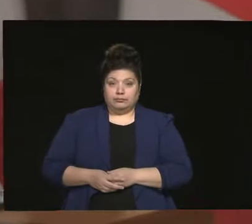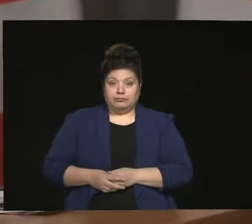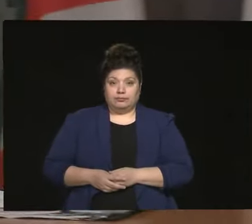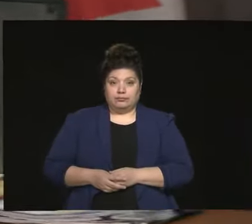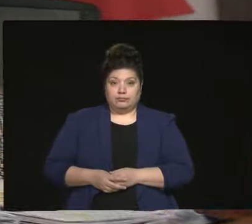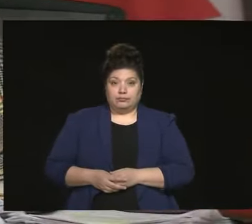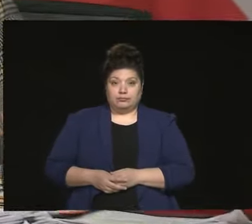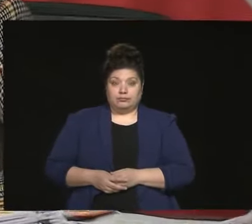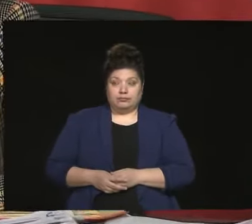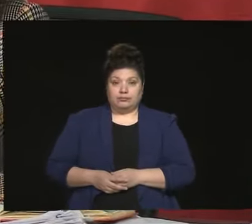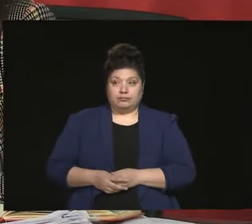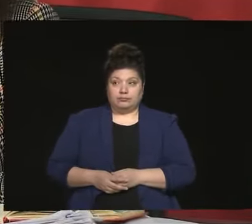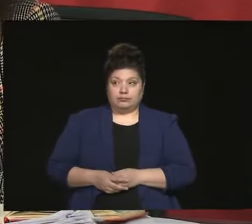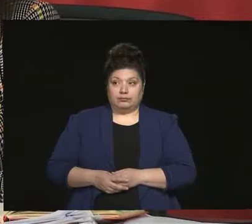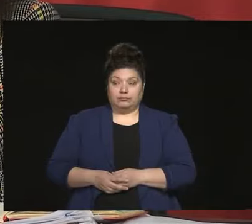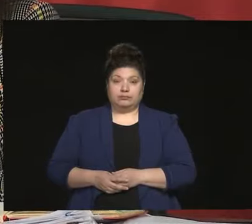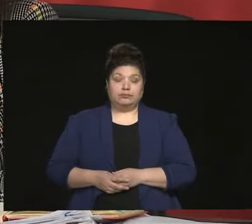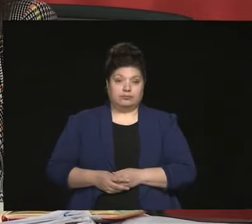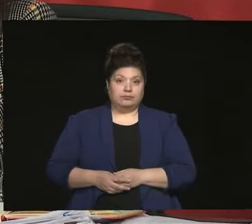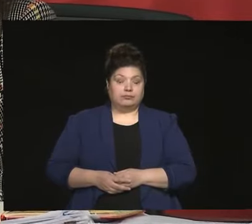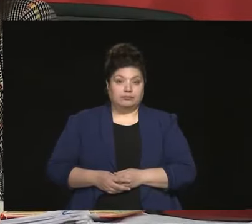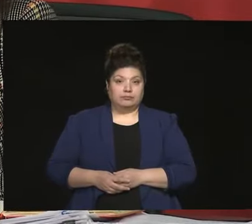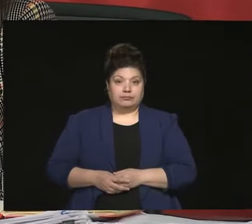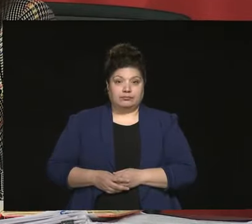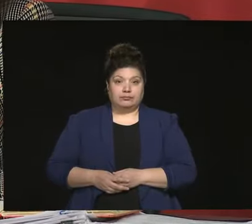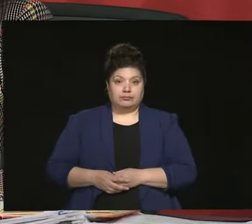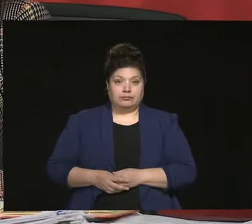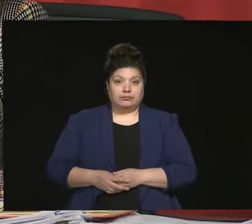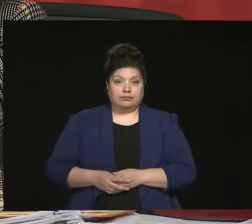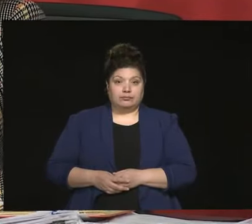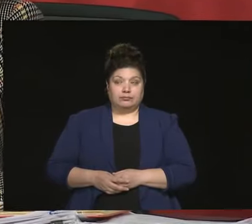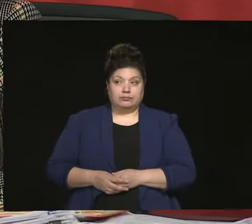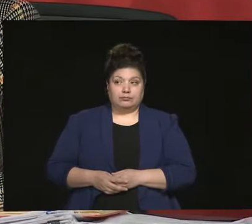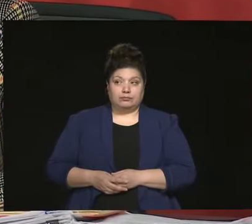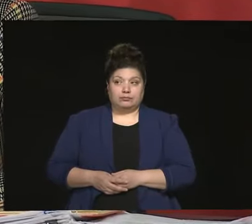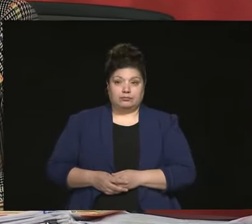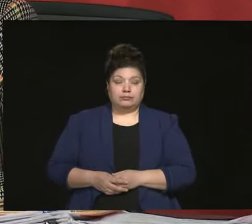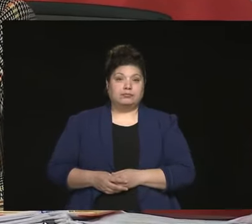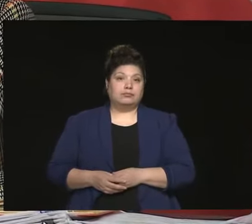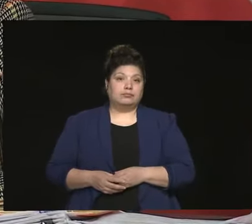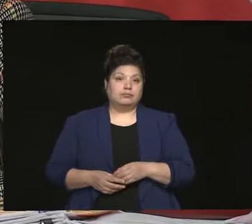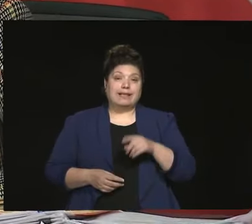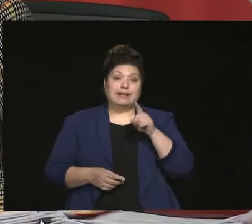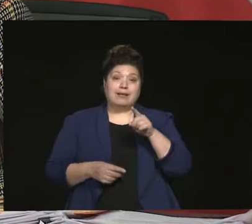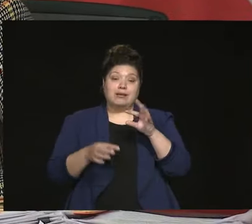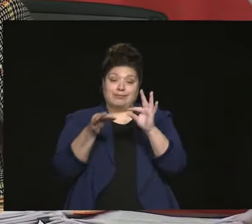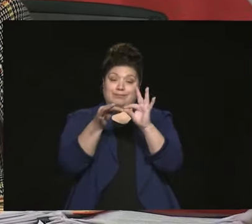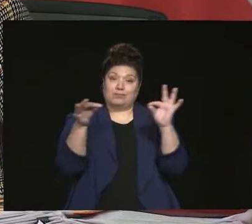Yes, so when it comes to the swabs, this is a